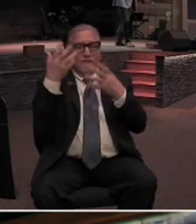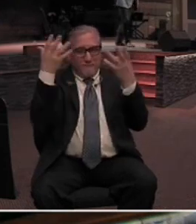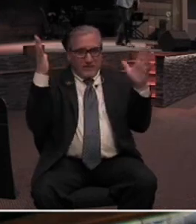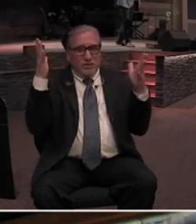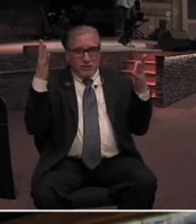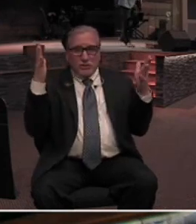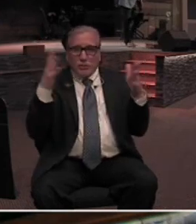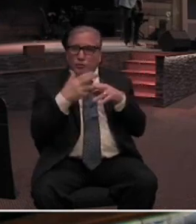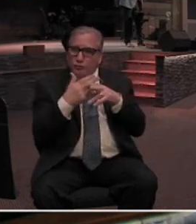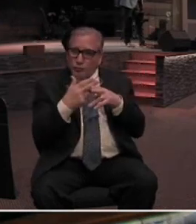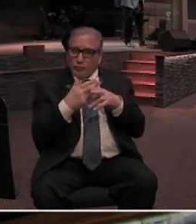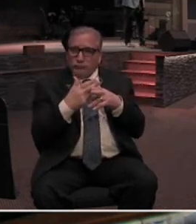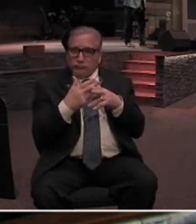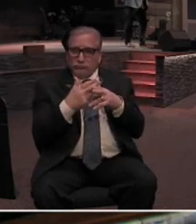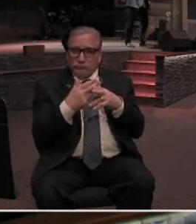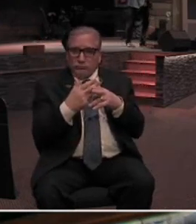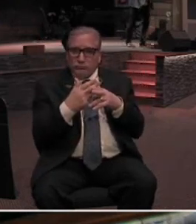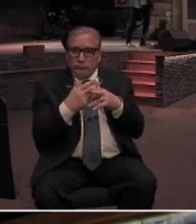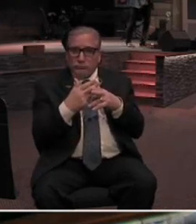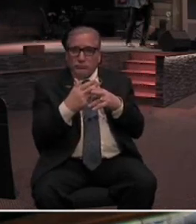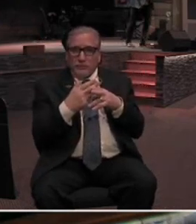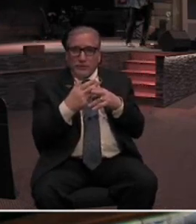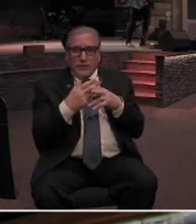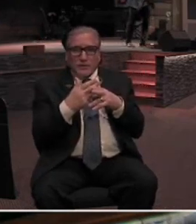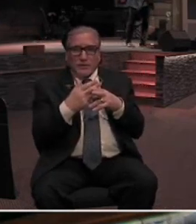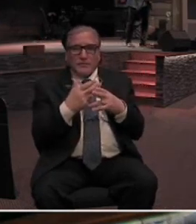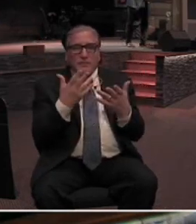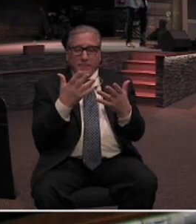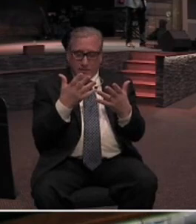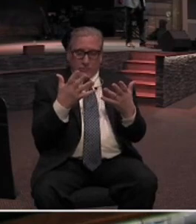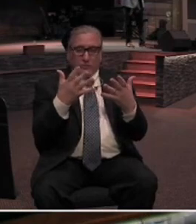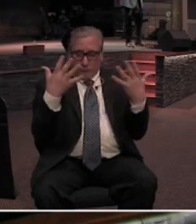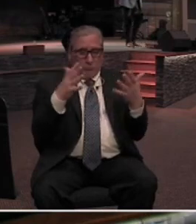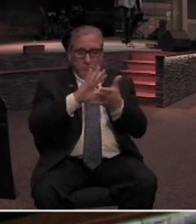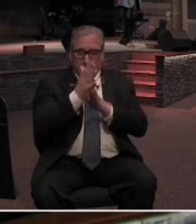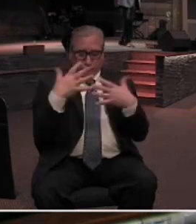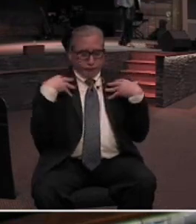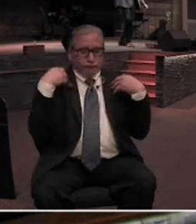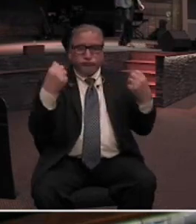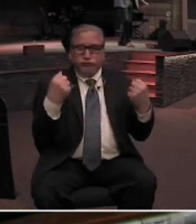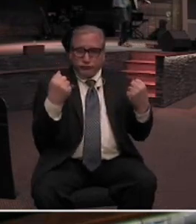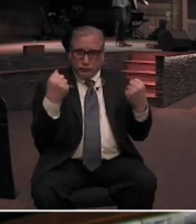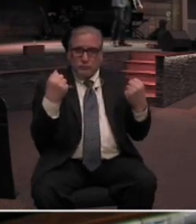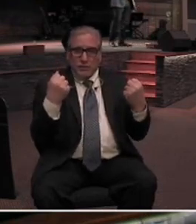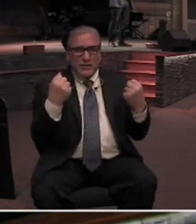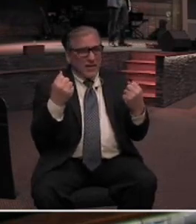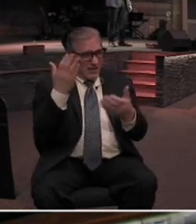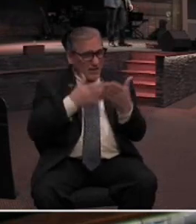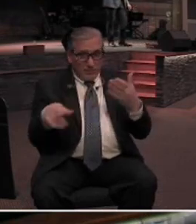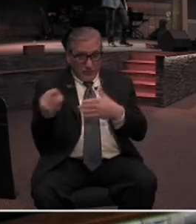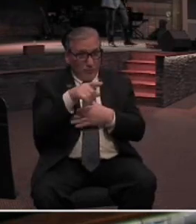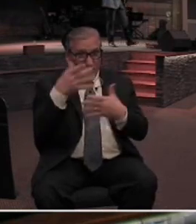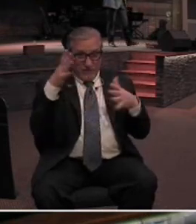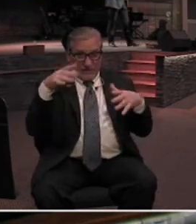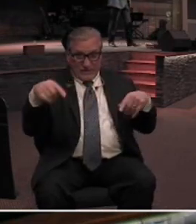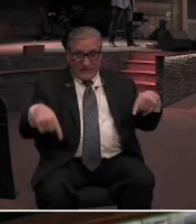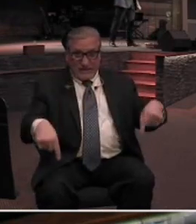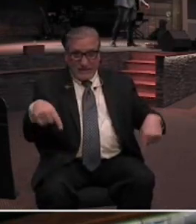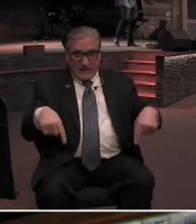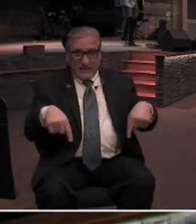causing any more damage. You are recovering. Some of you that have knee replacement